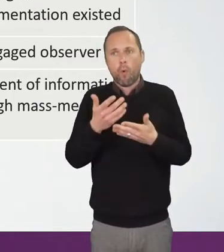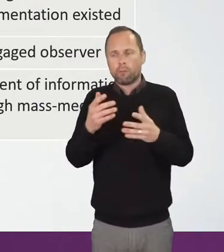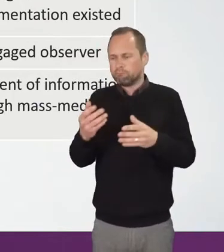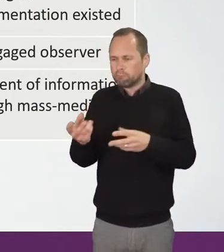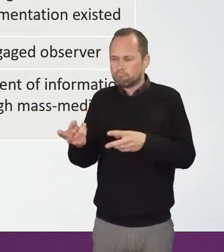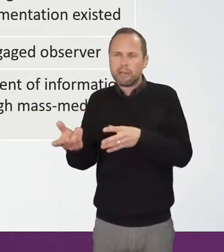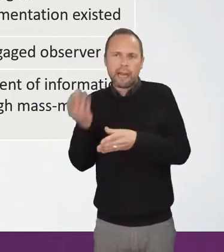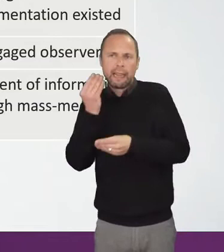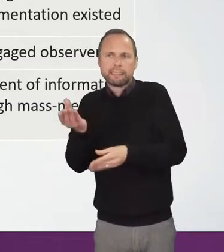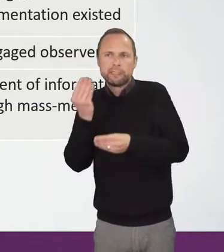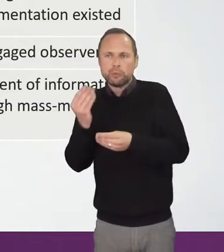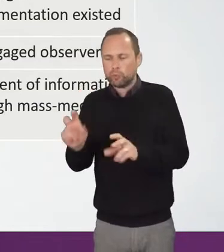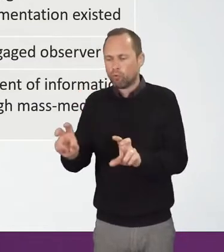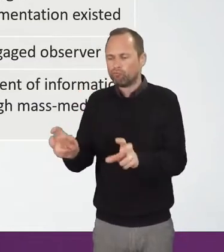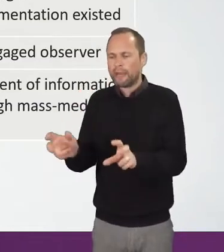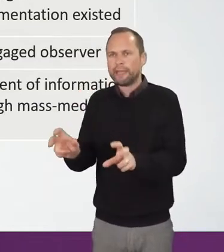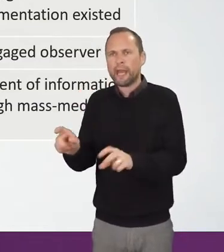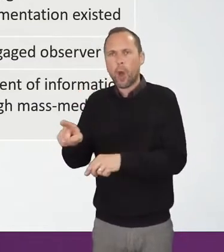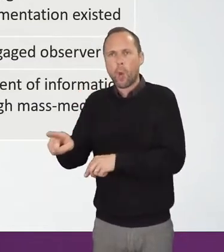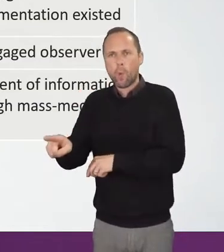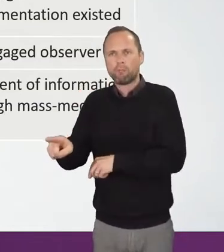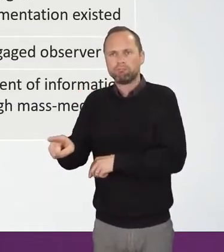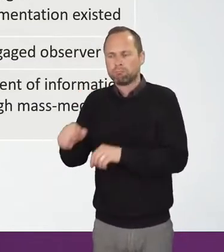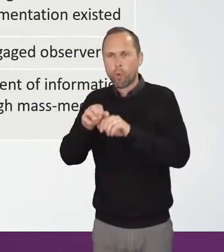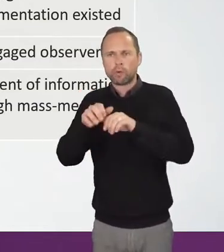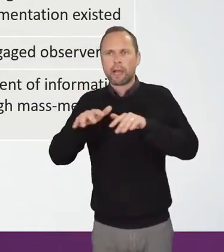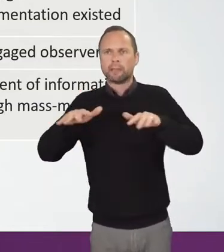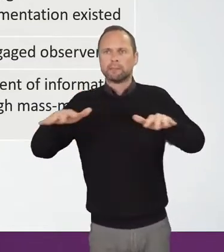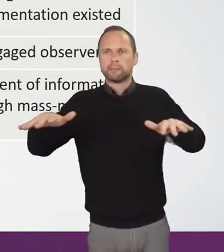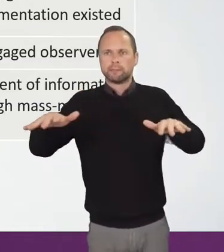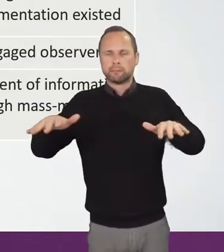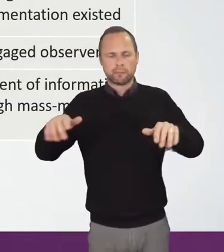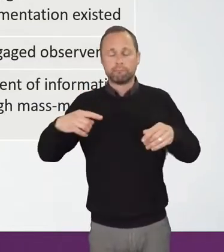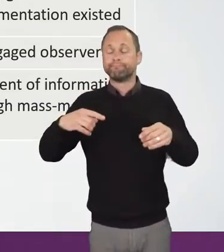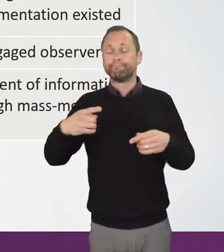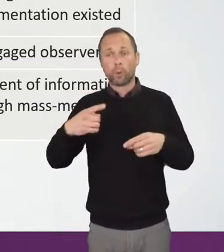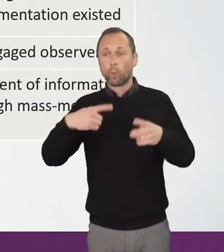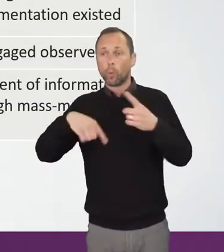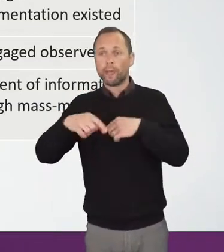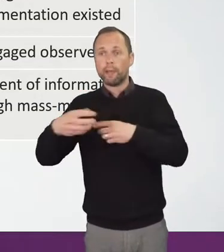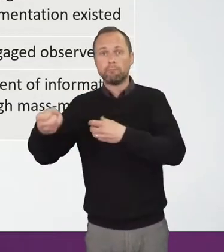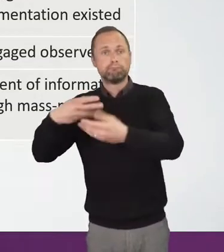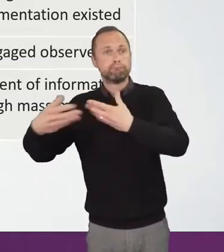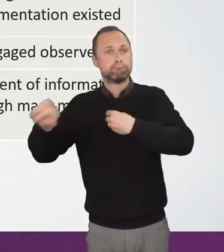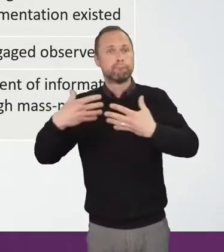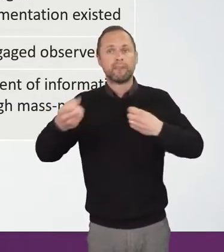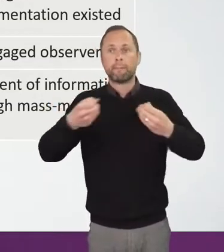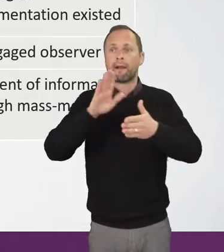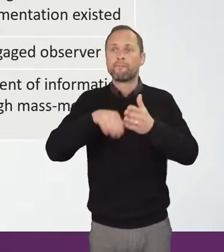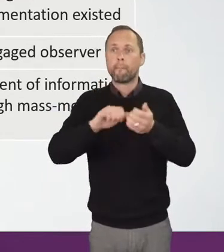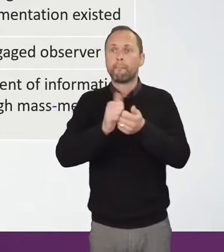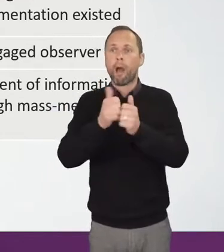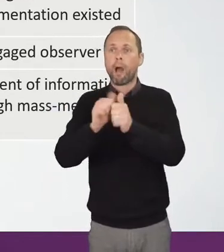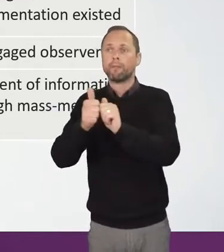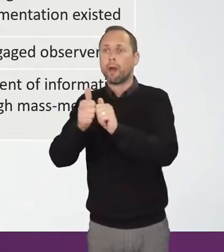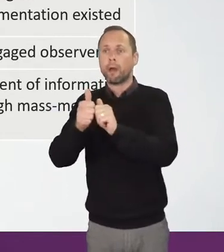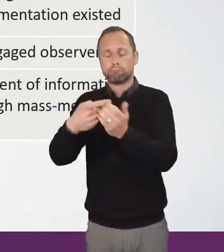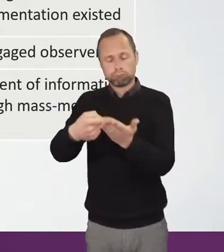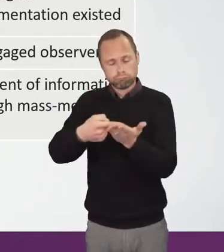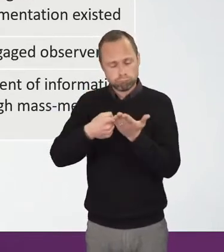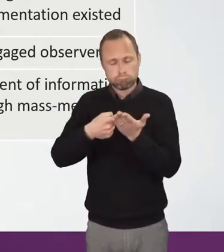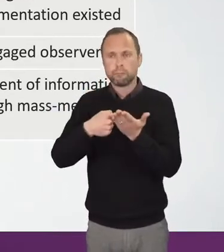a radio broadcast. And as partners reported back, we looked closely to identify where we had seen